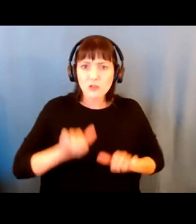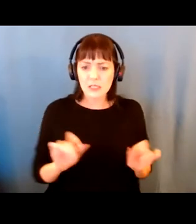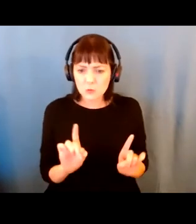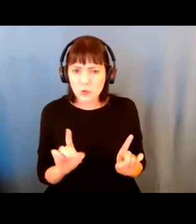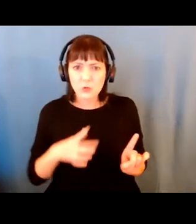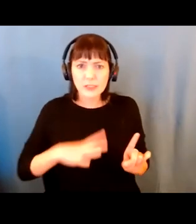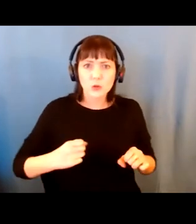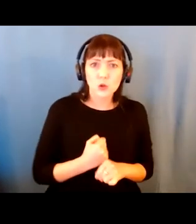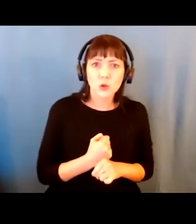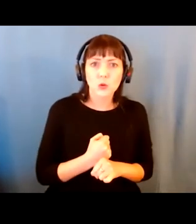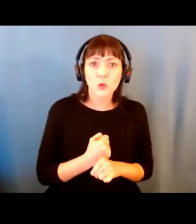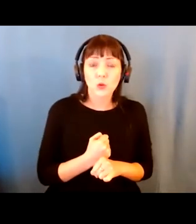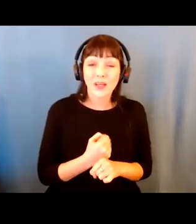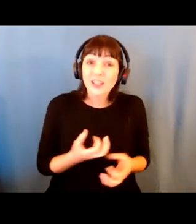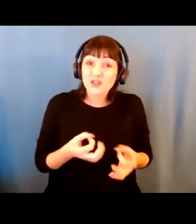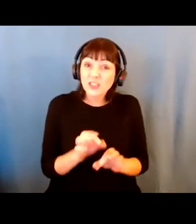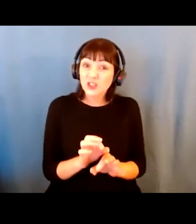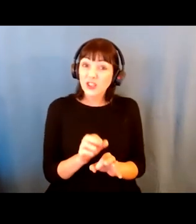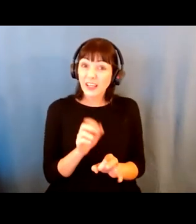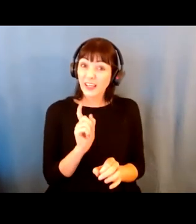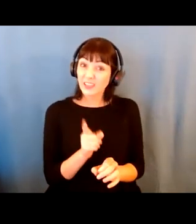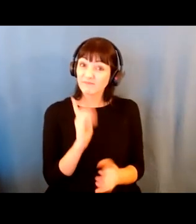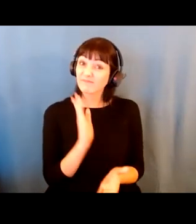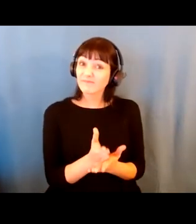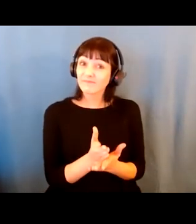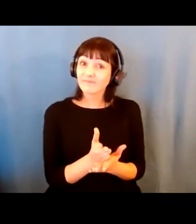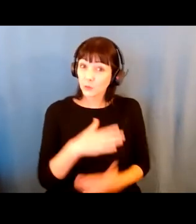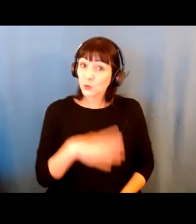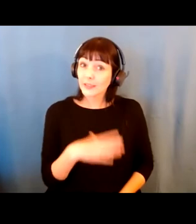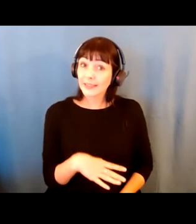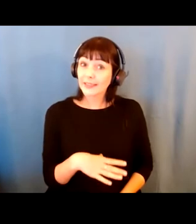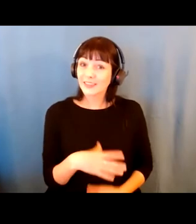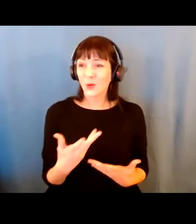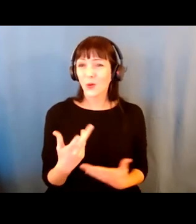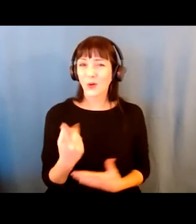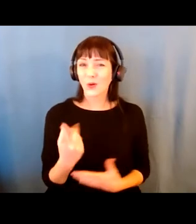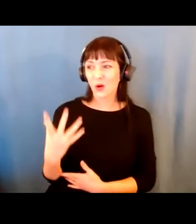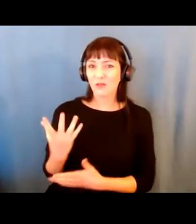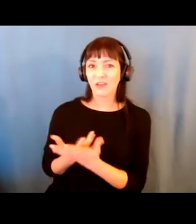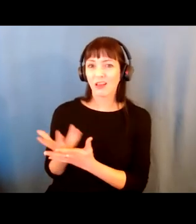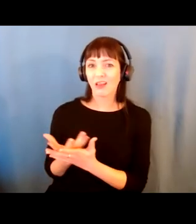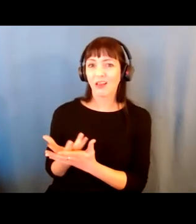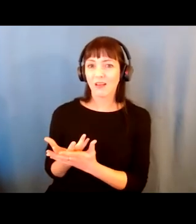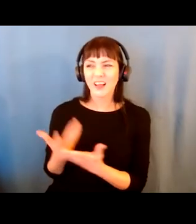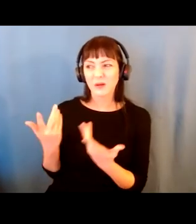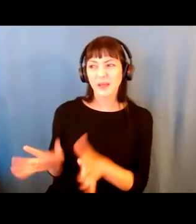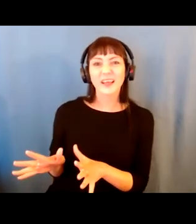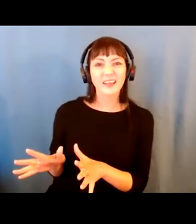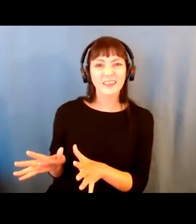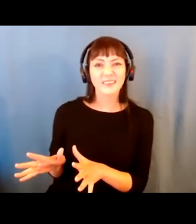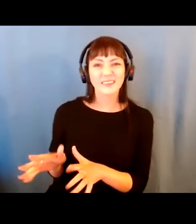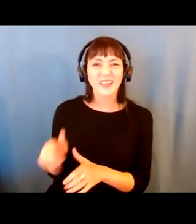process? It is a strategy. You need a strategy to get it right. Otherwise, they're one-offs, aren't they? And yeah. And we've seen that, you know,